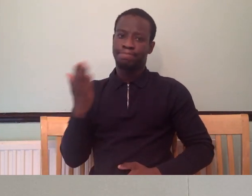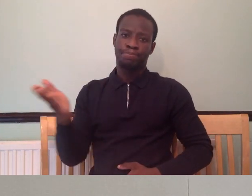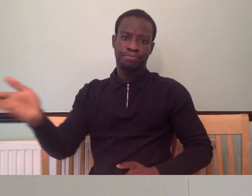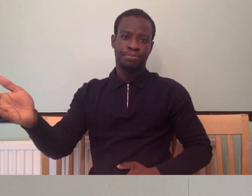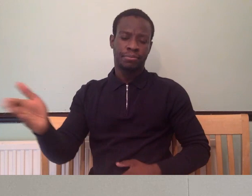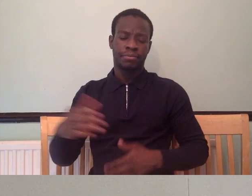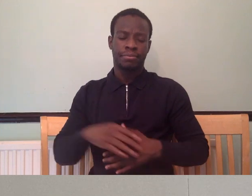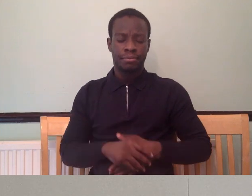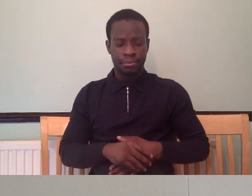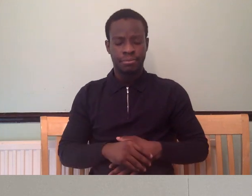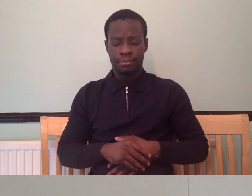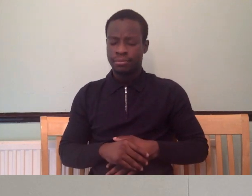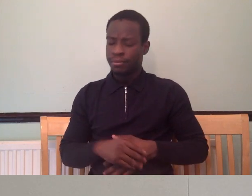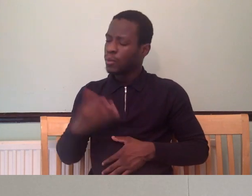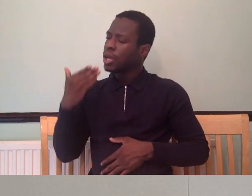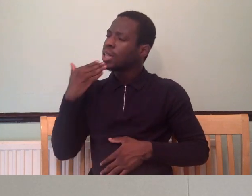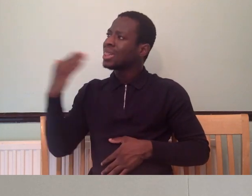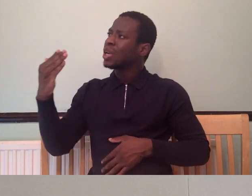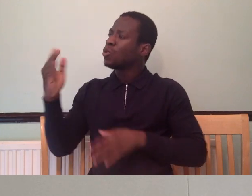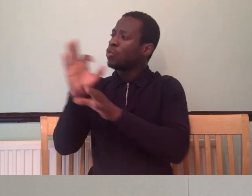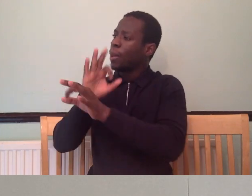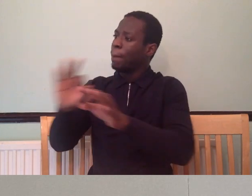We thank you for the peace we enjoy.